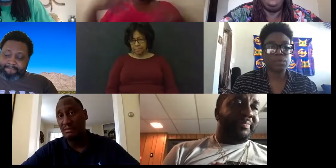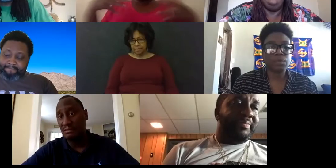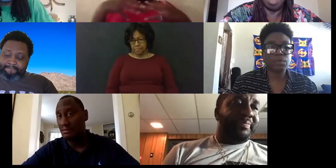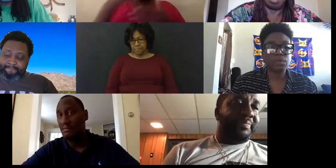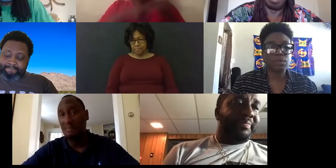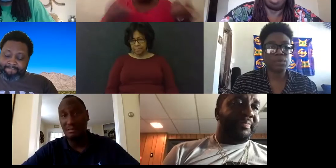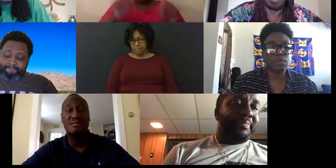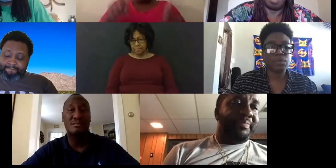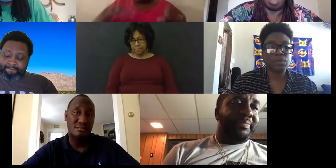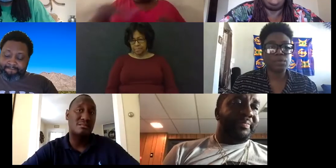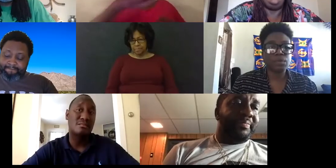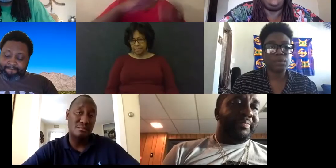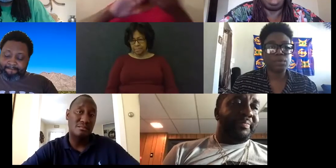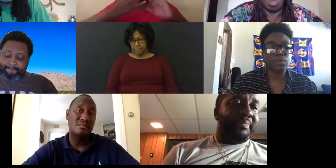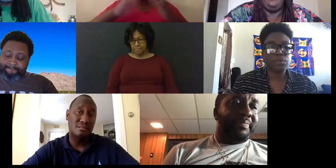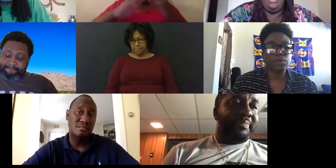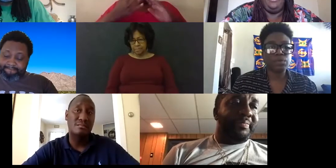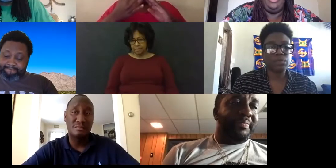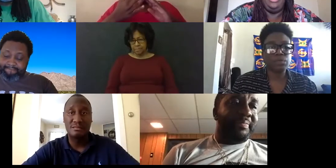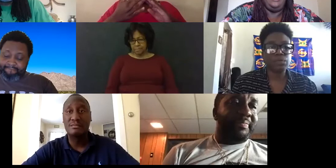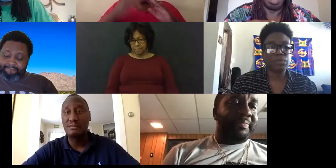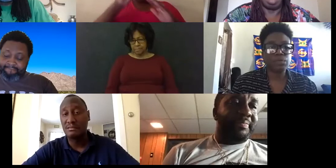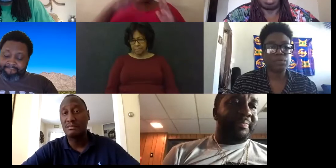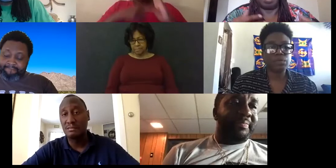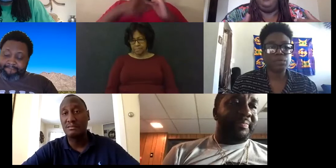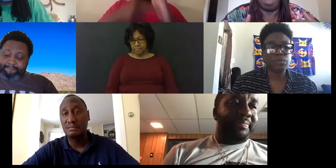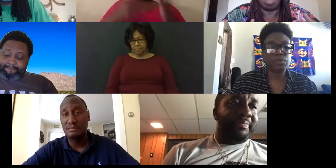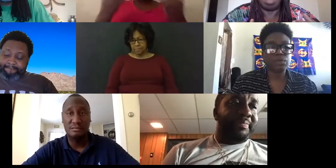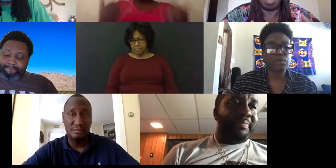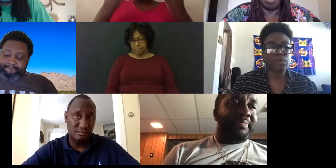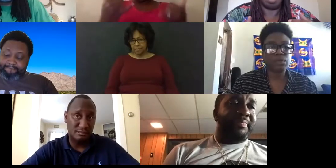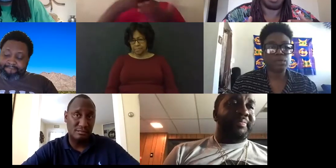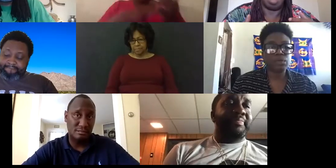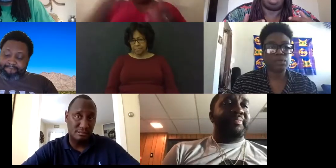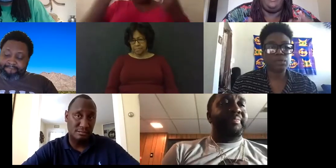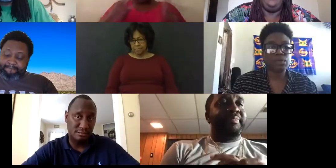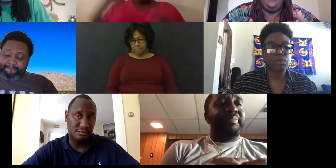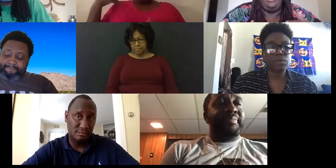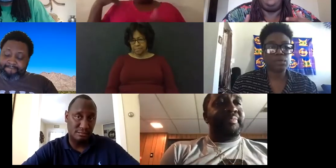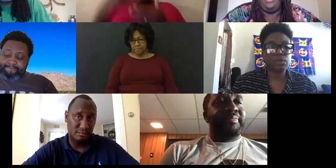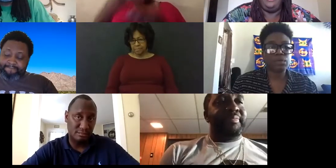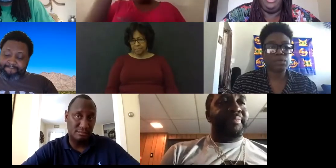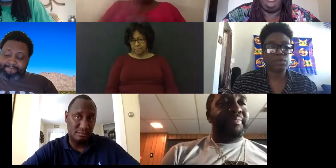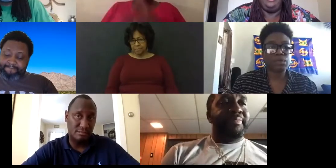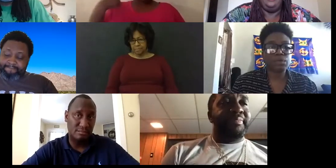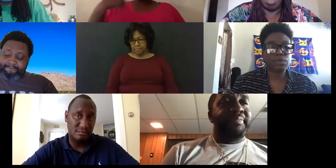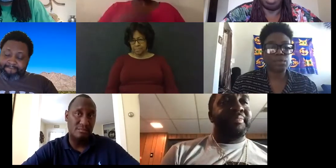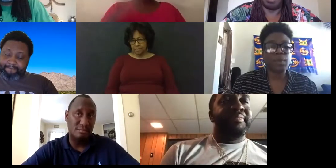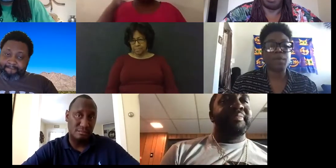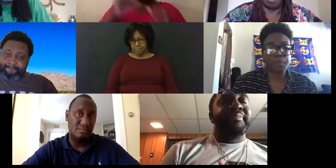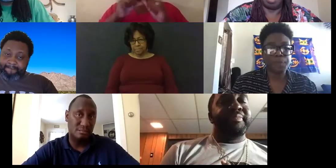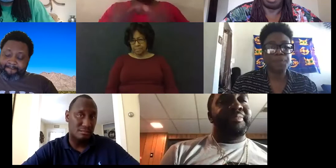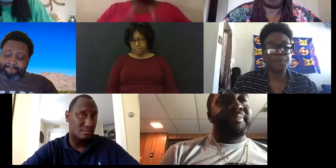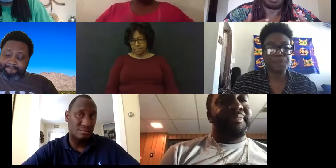community. Because if given any indication about what's happened in the last 4 months, we will not survive the next 5 years.